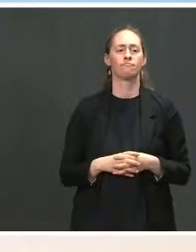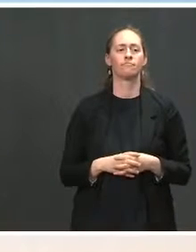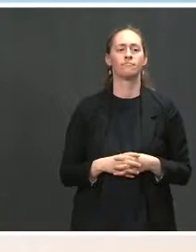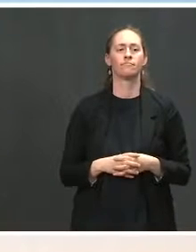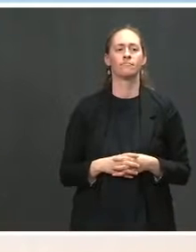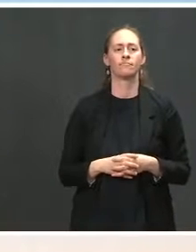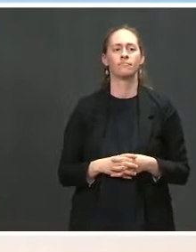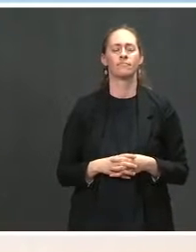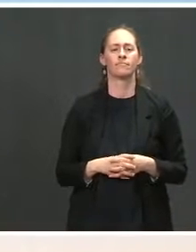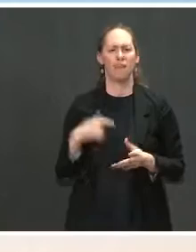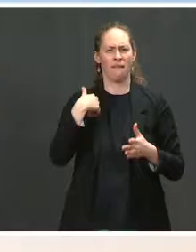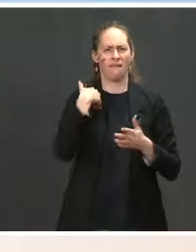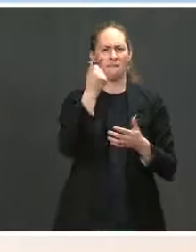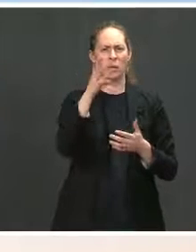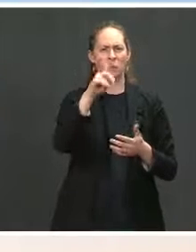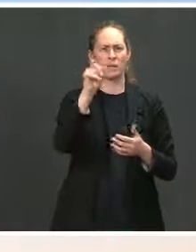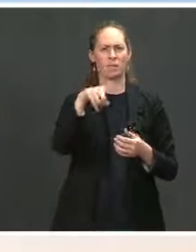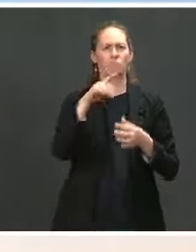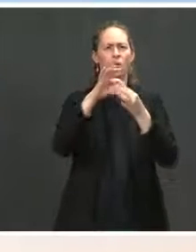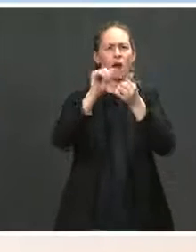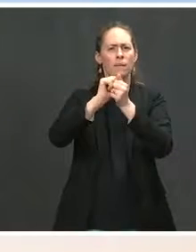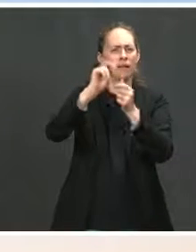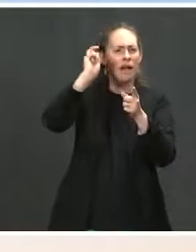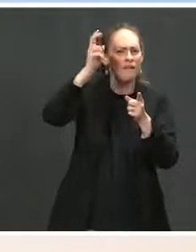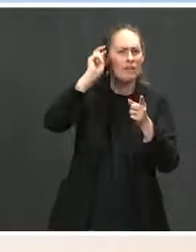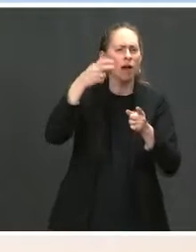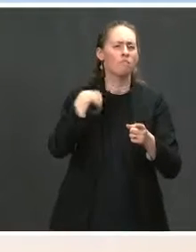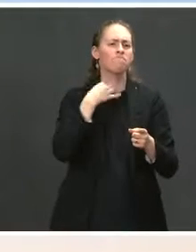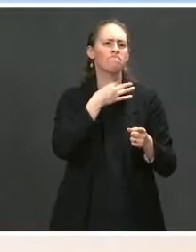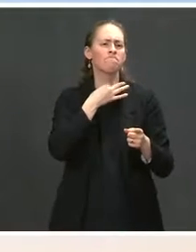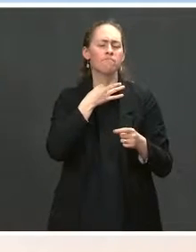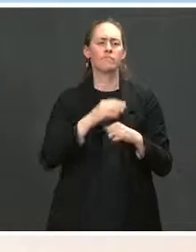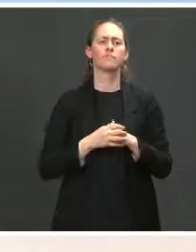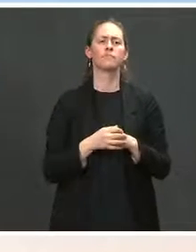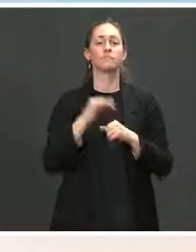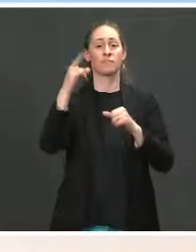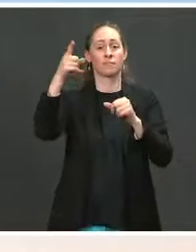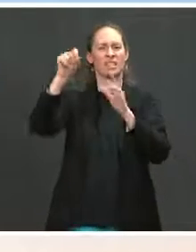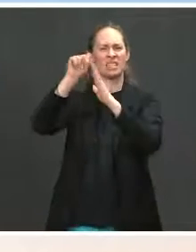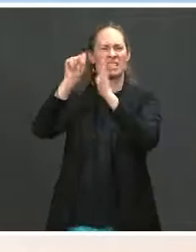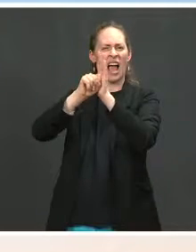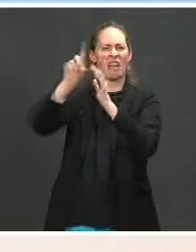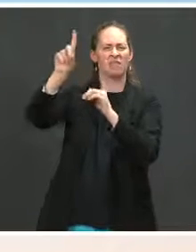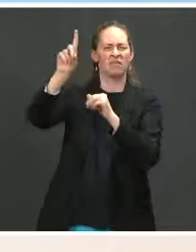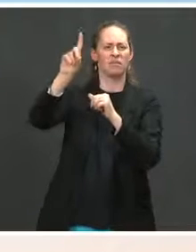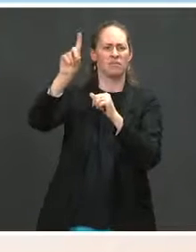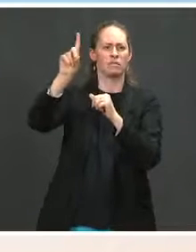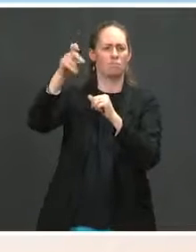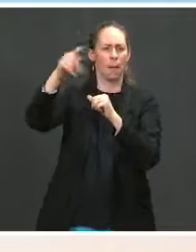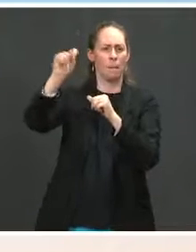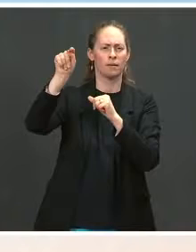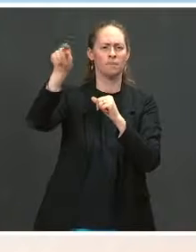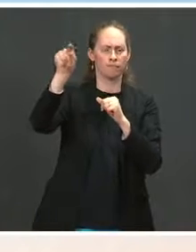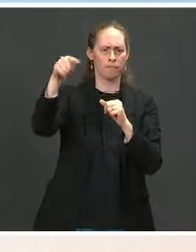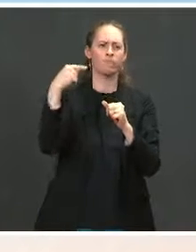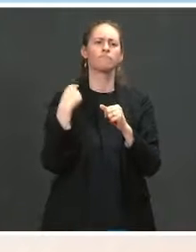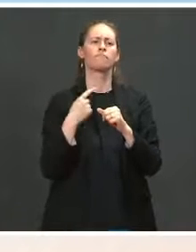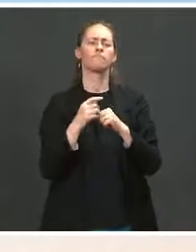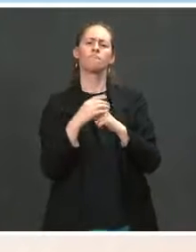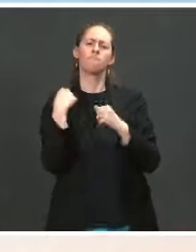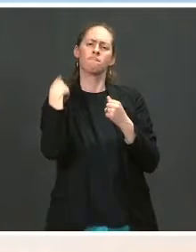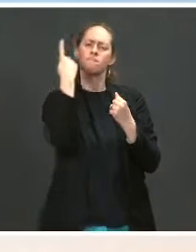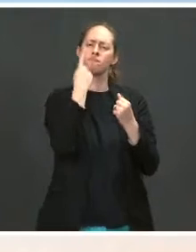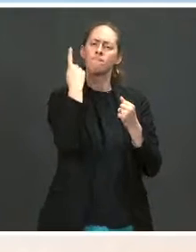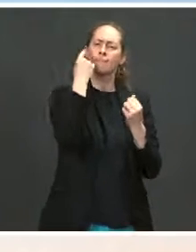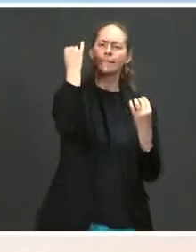said in Afghanistan. When you were State Department spokeswoman, you frequently talked about the importance of